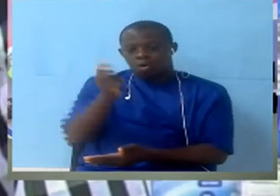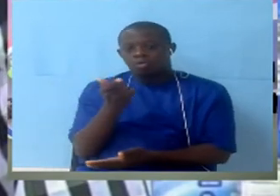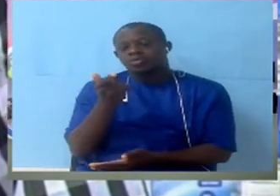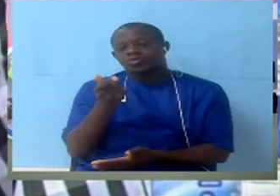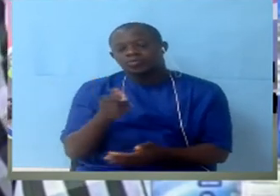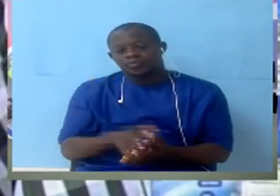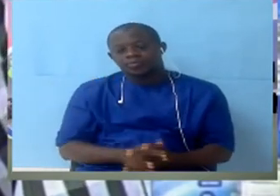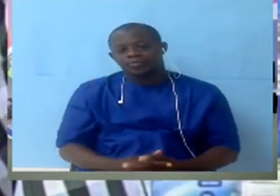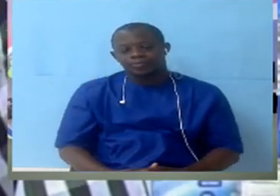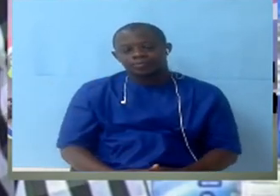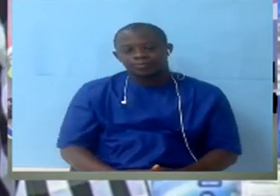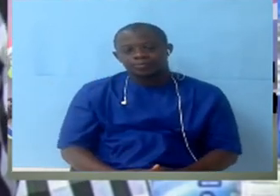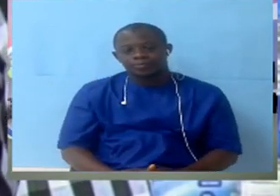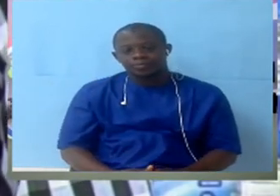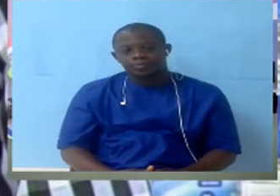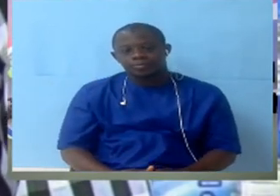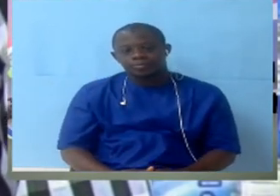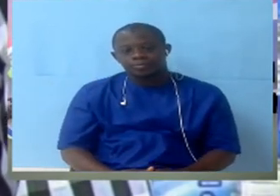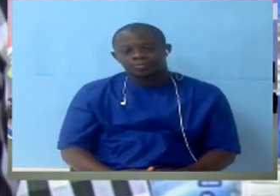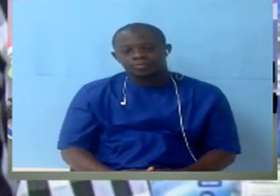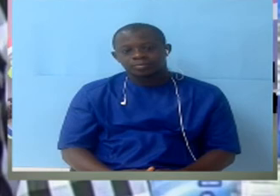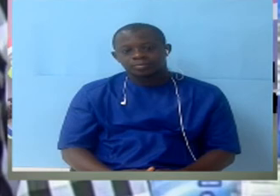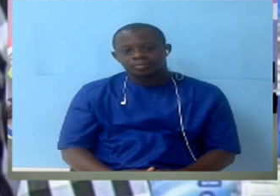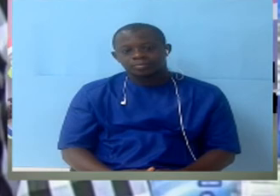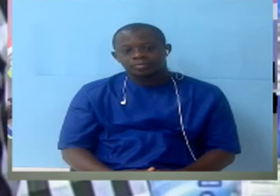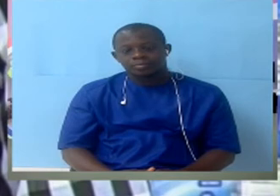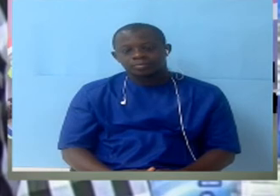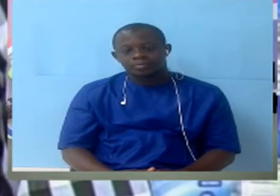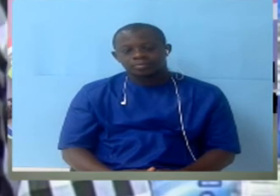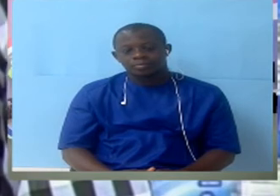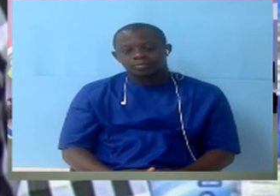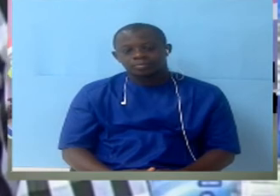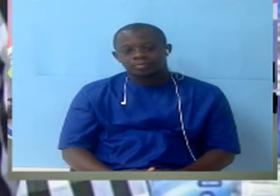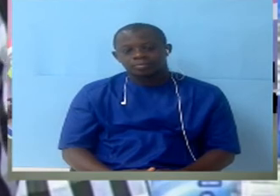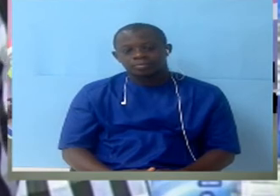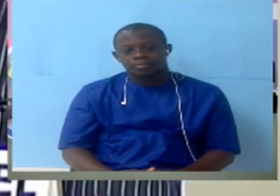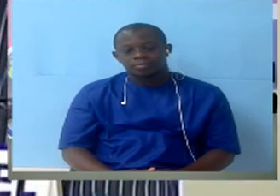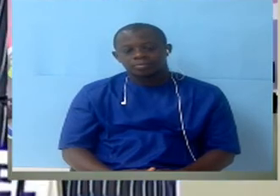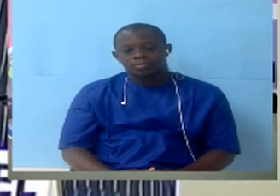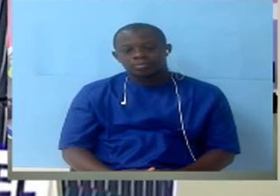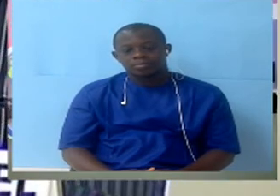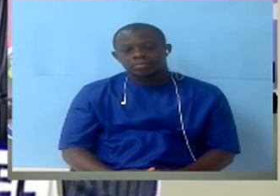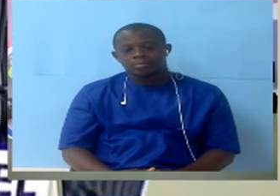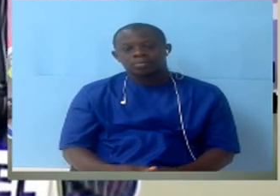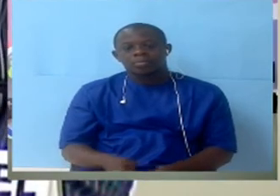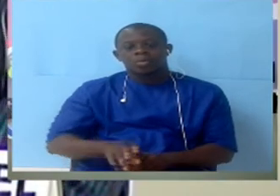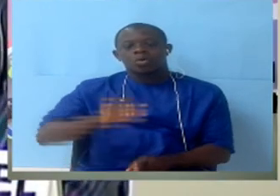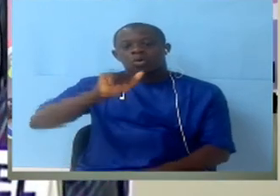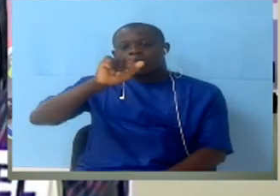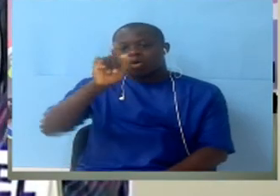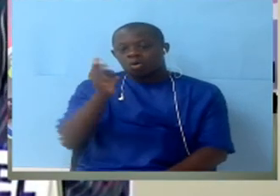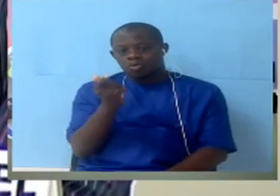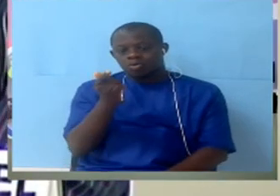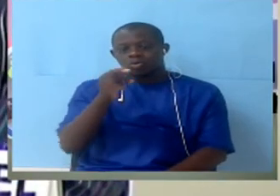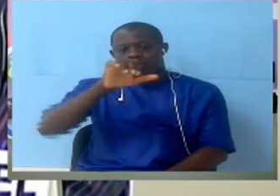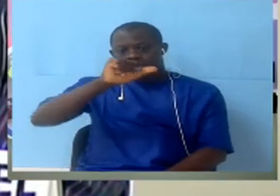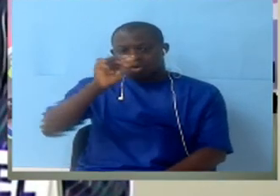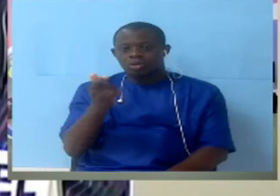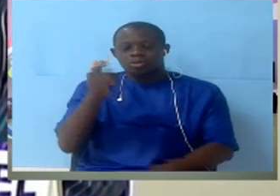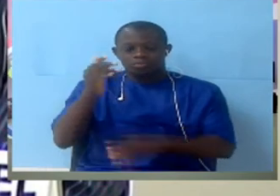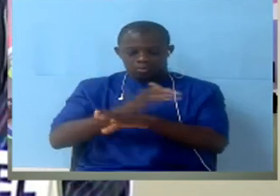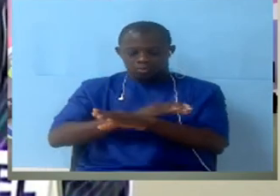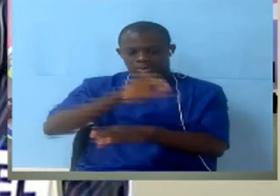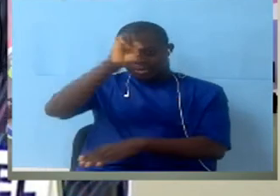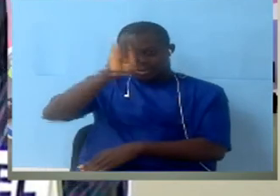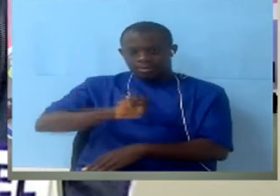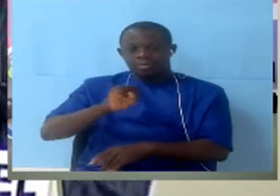for time of him for August from and 22nd after September. August is before September.